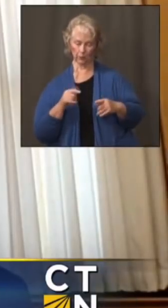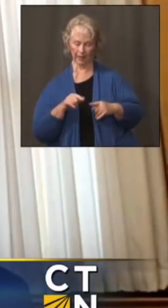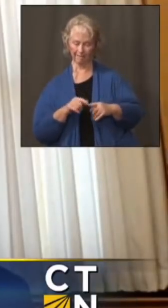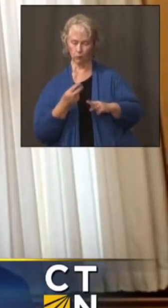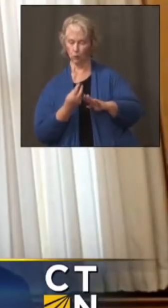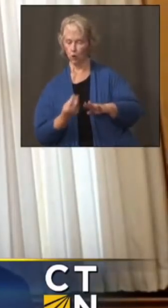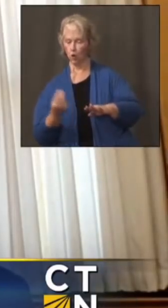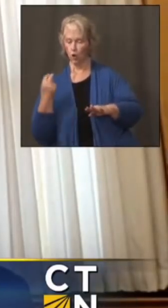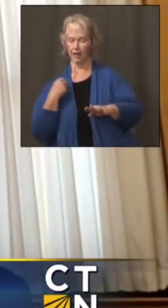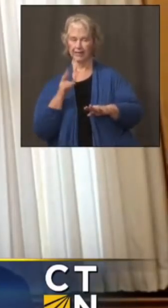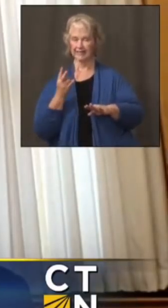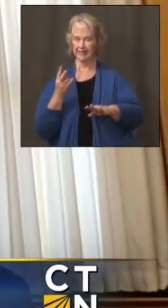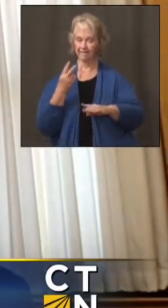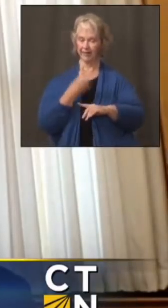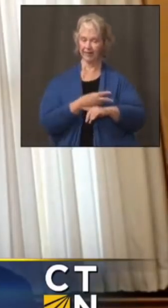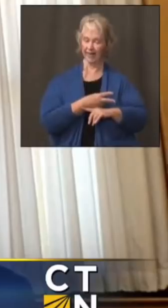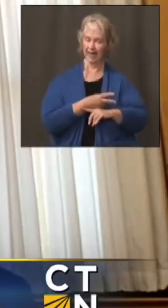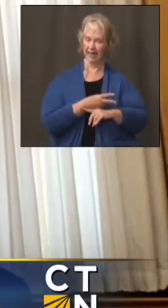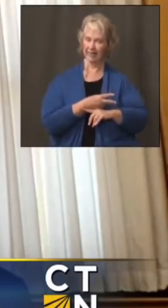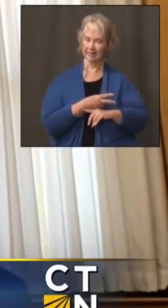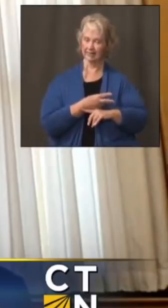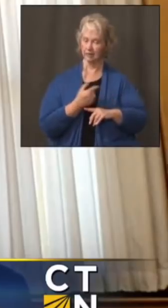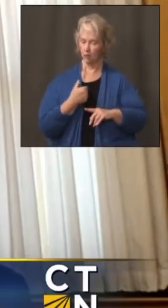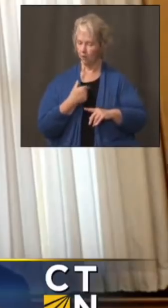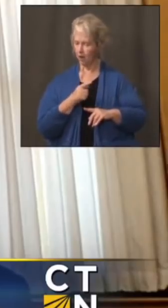days, we've reported